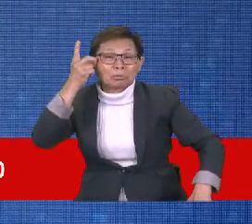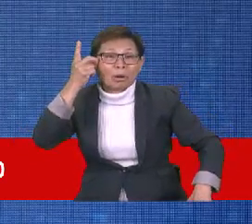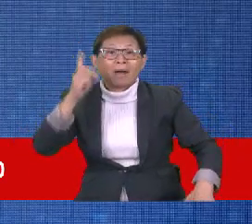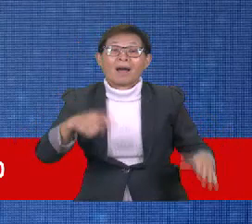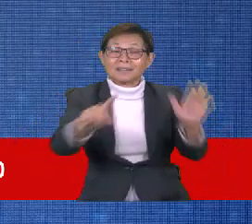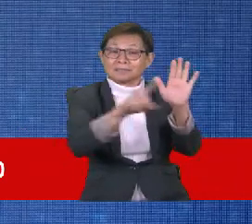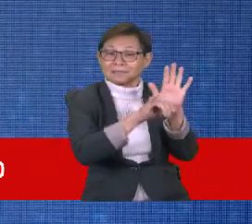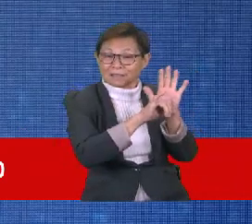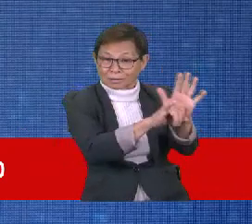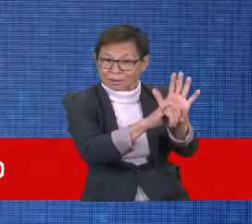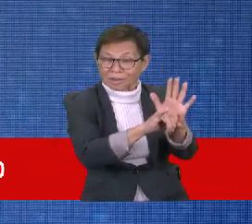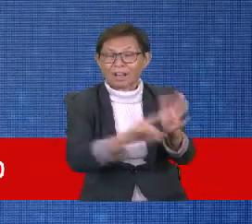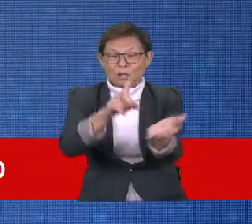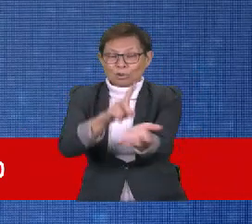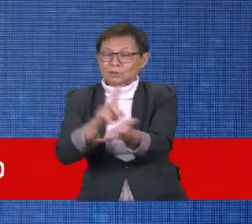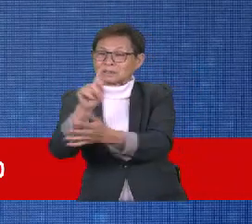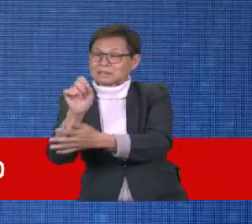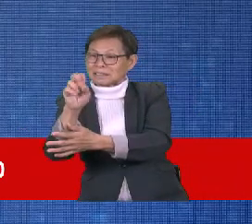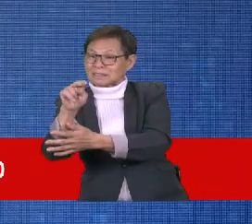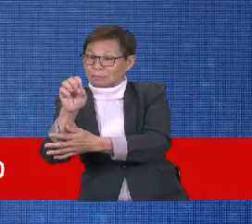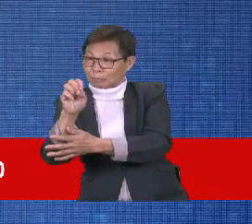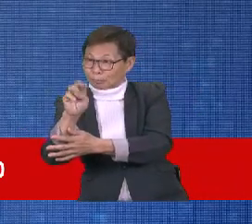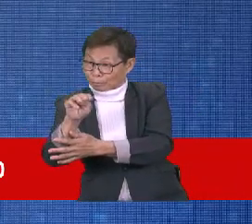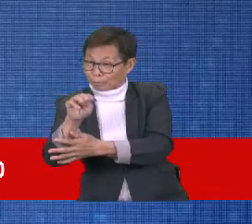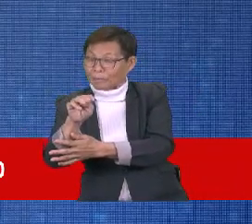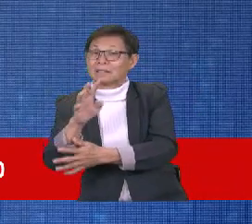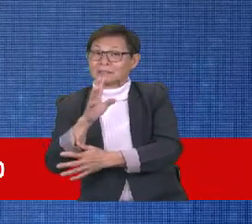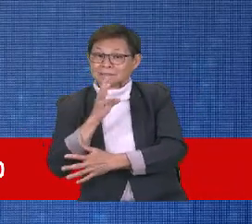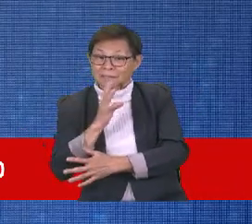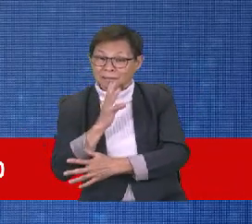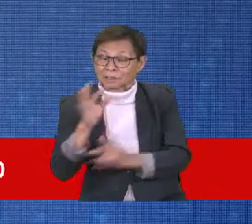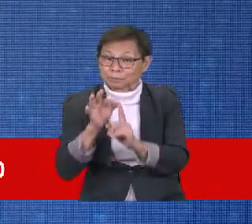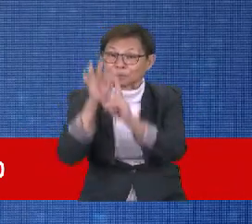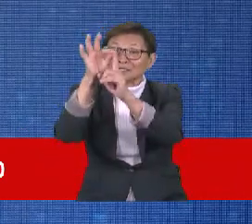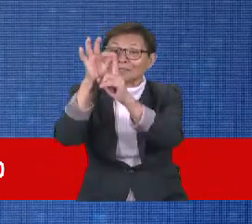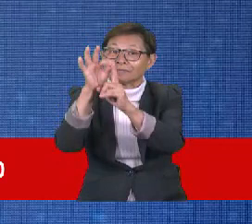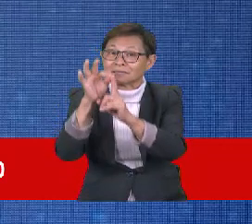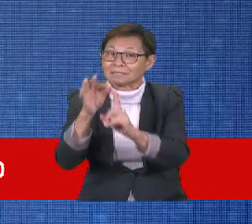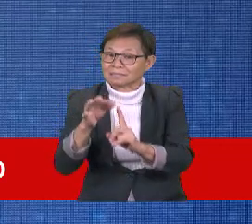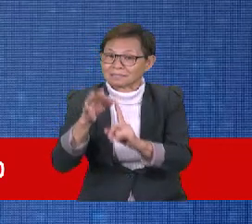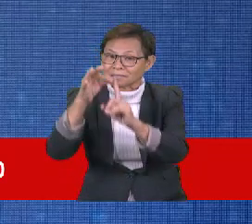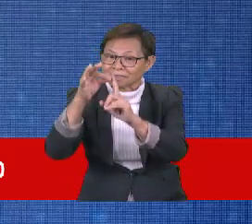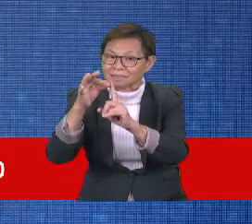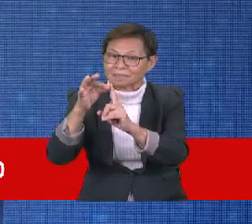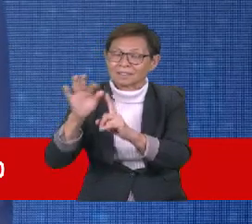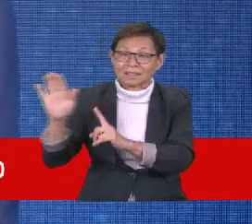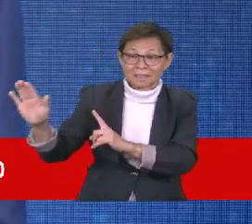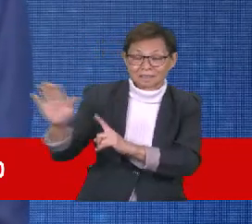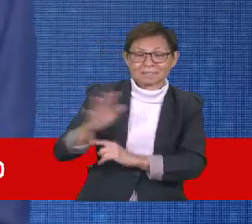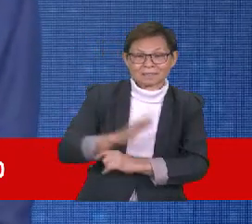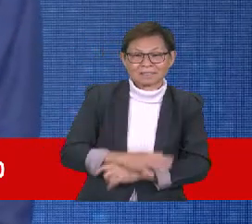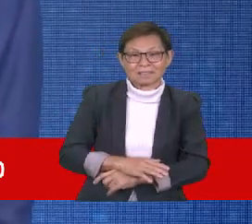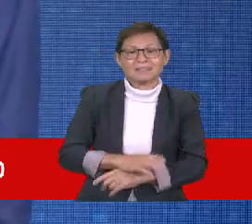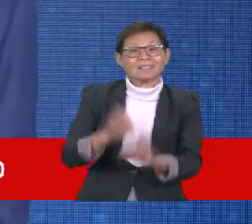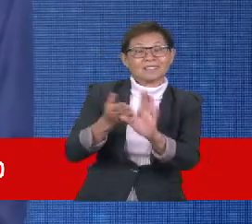entity, and Dr. Tanong made a correct reference that particularly he is